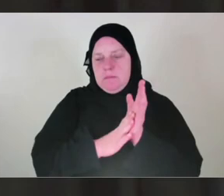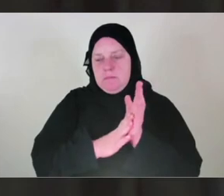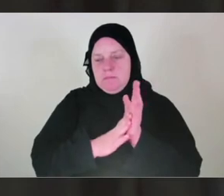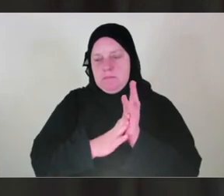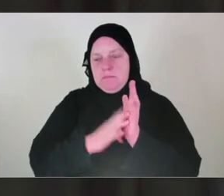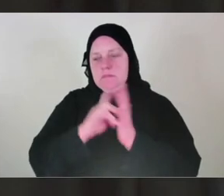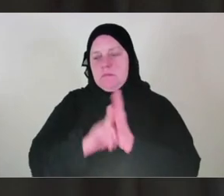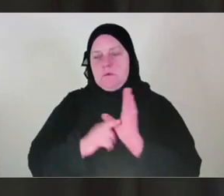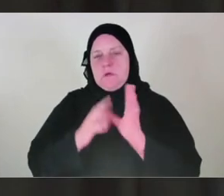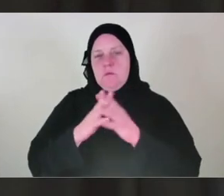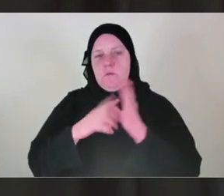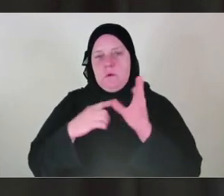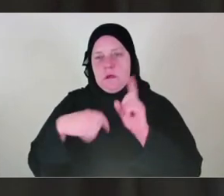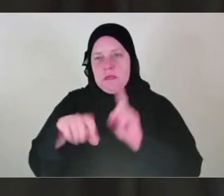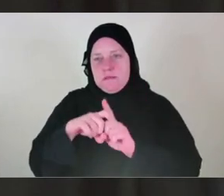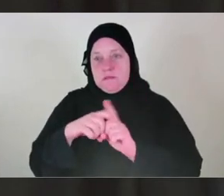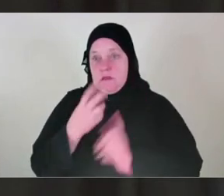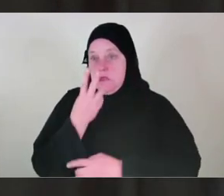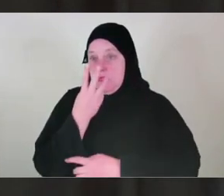al-Mu'tasam al-Abbasi.